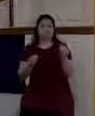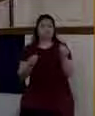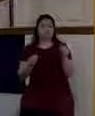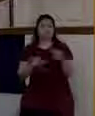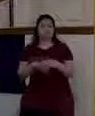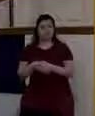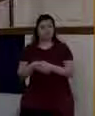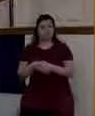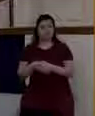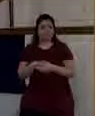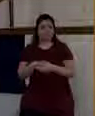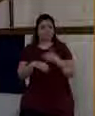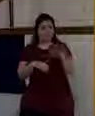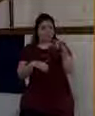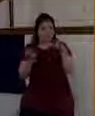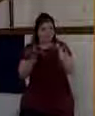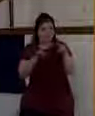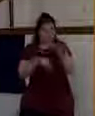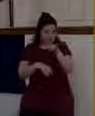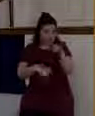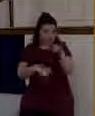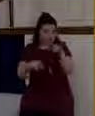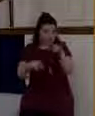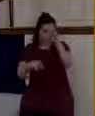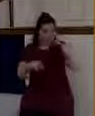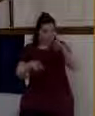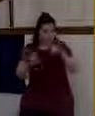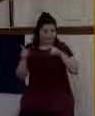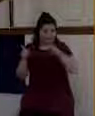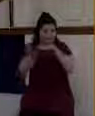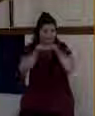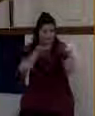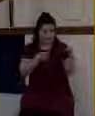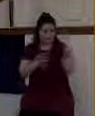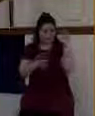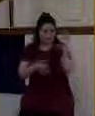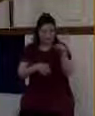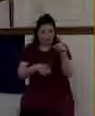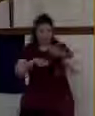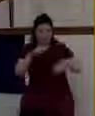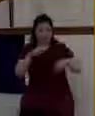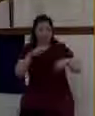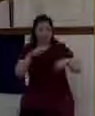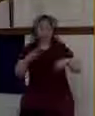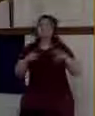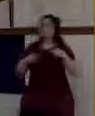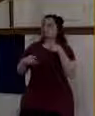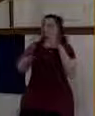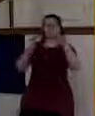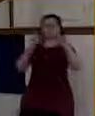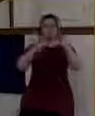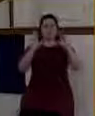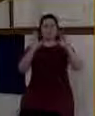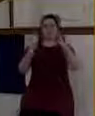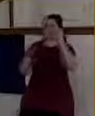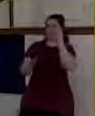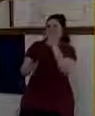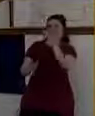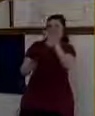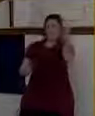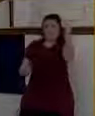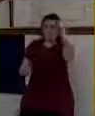turn again to go by the way that thou camest. Now he clearly repeats the command that God gave him.